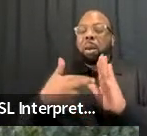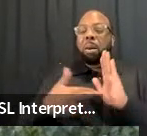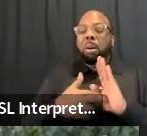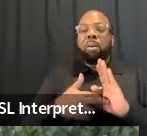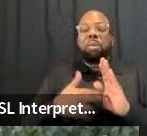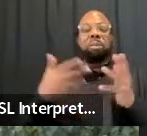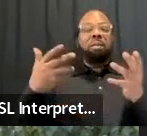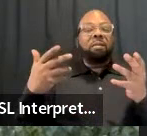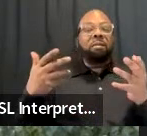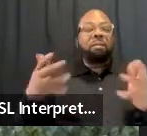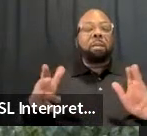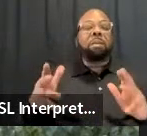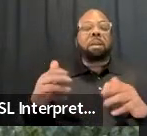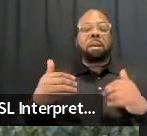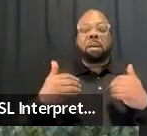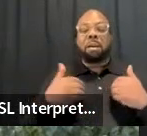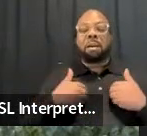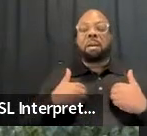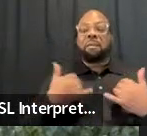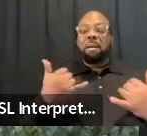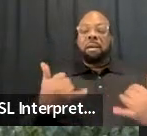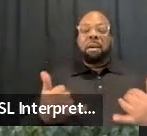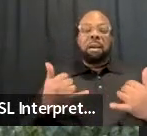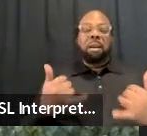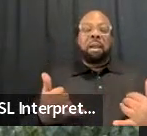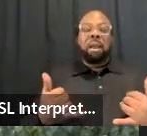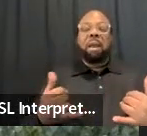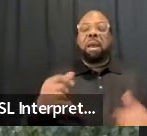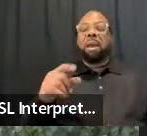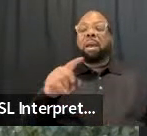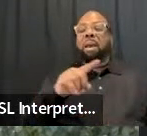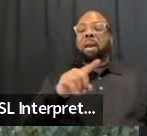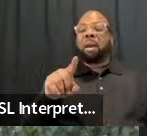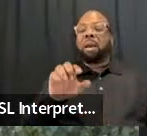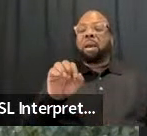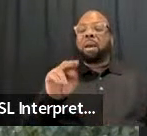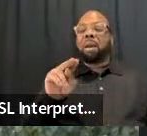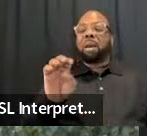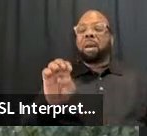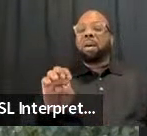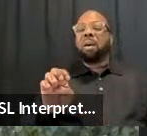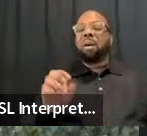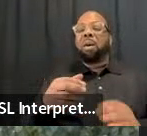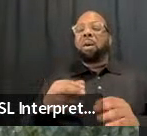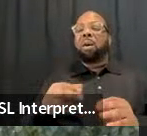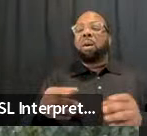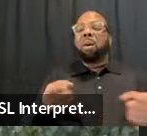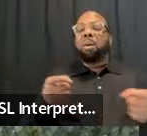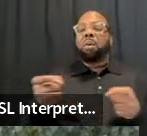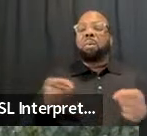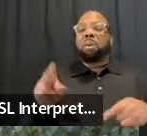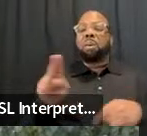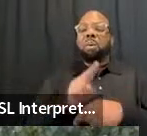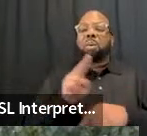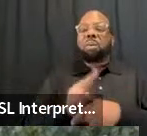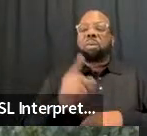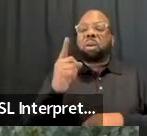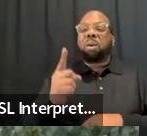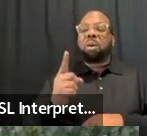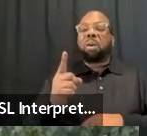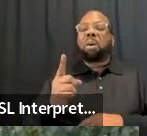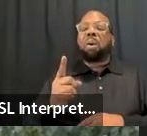improved. Currently, zoning regulates the use of parking spaces for one, car sharing